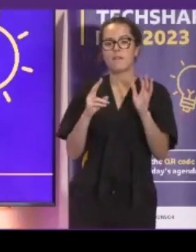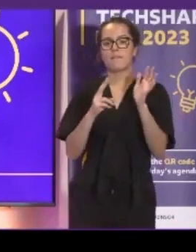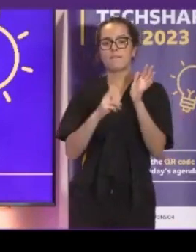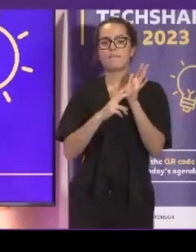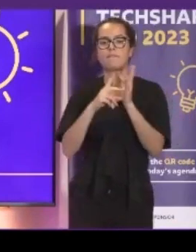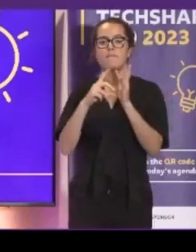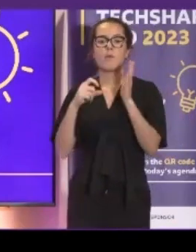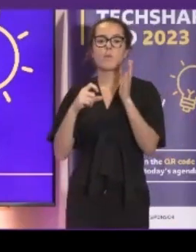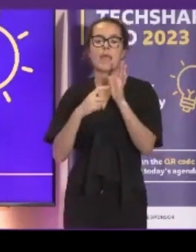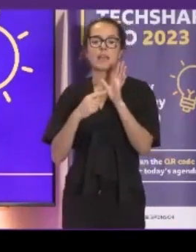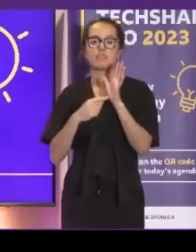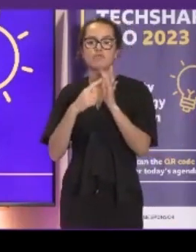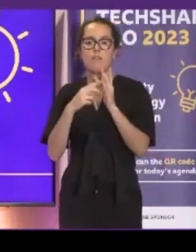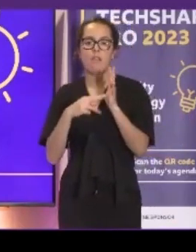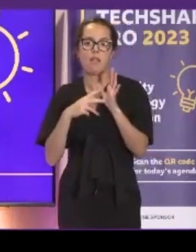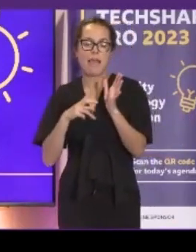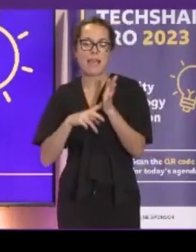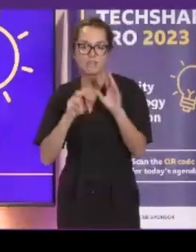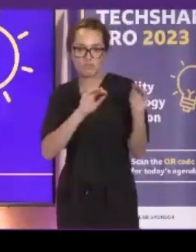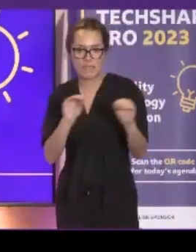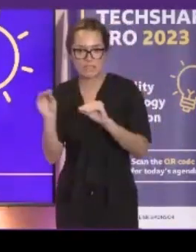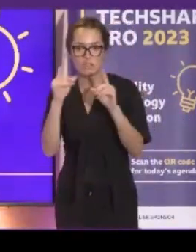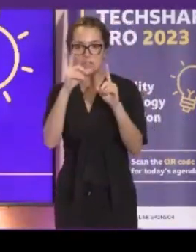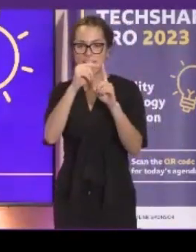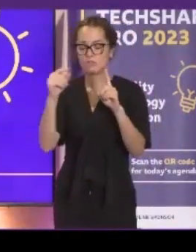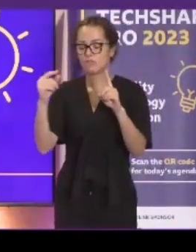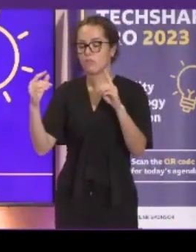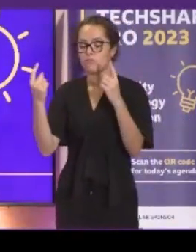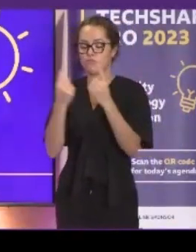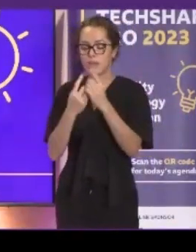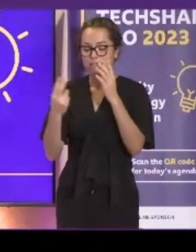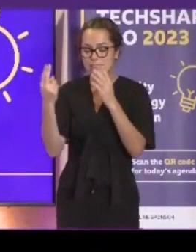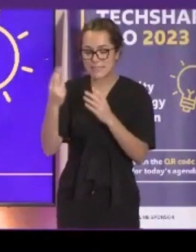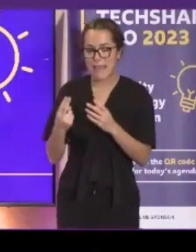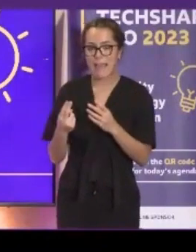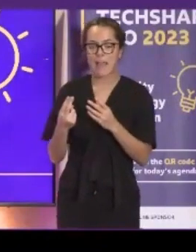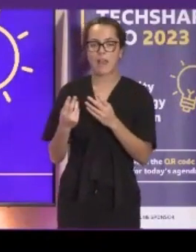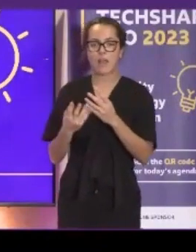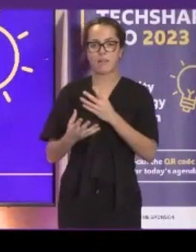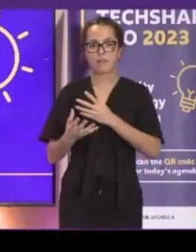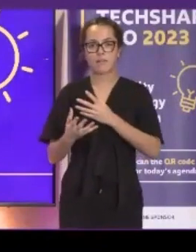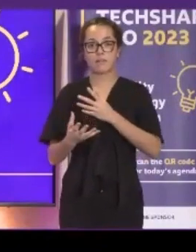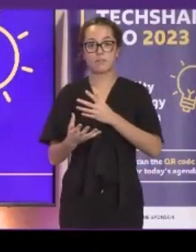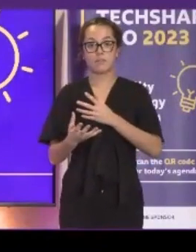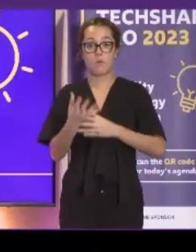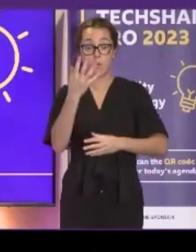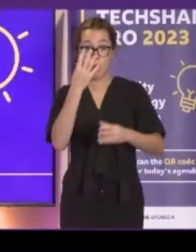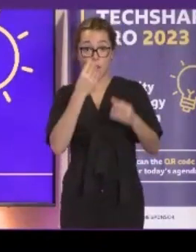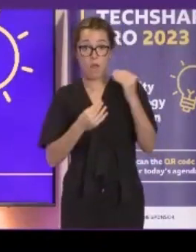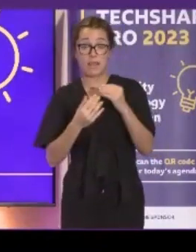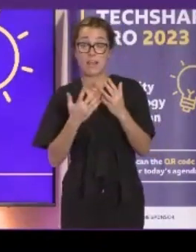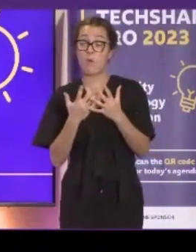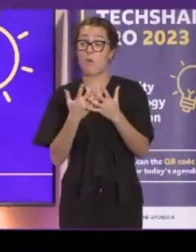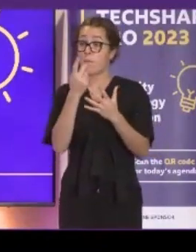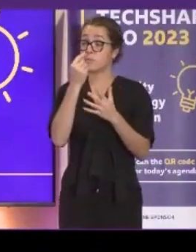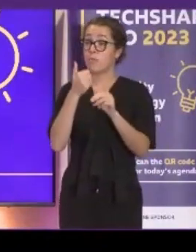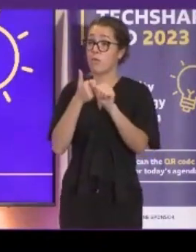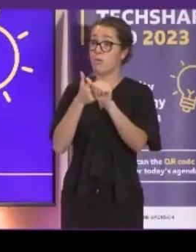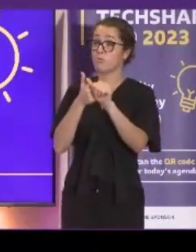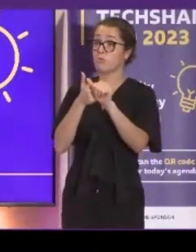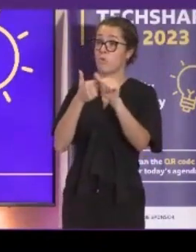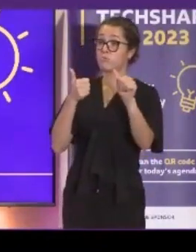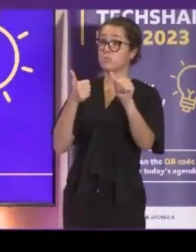through to digital product design for learning within large corporate organisations like